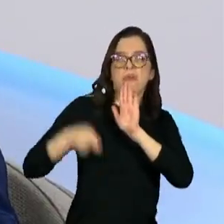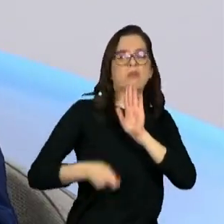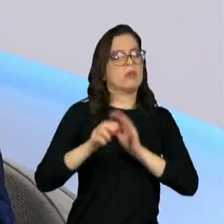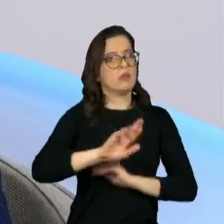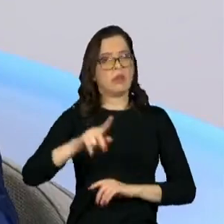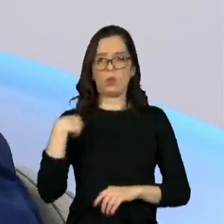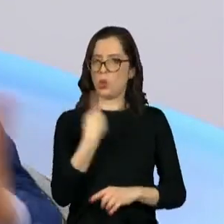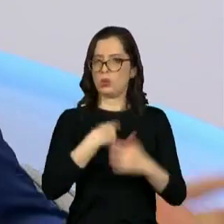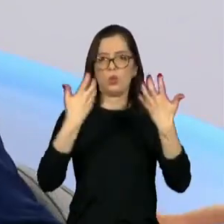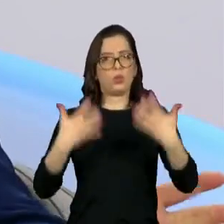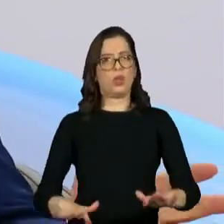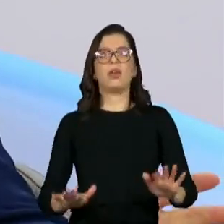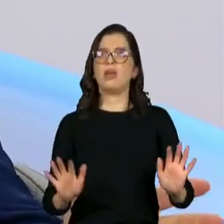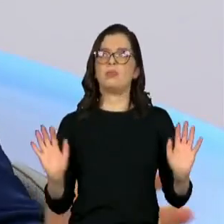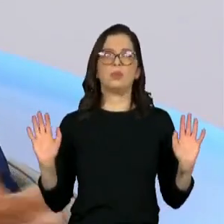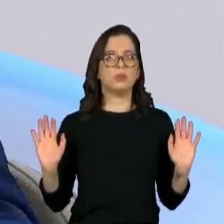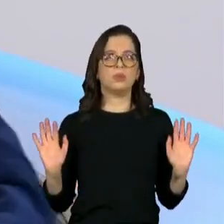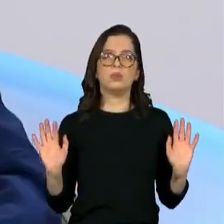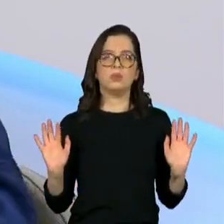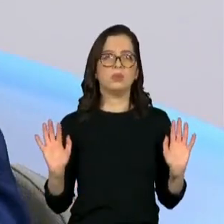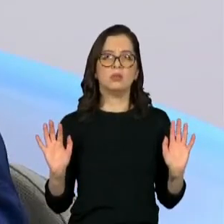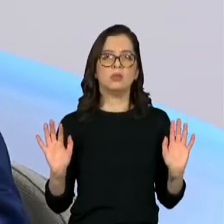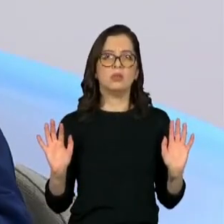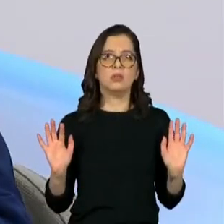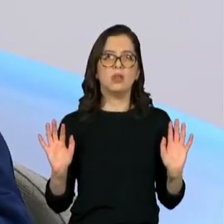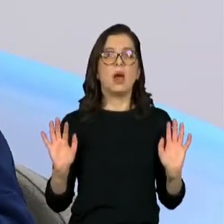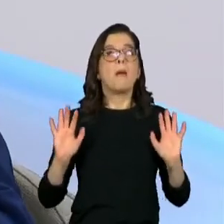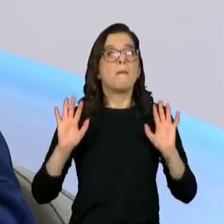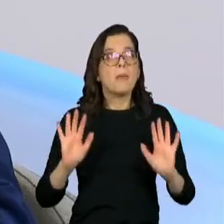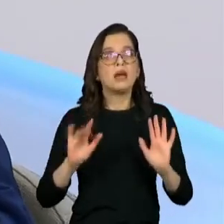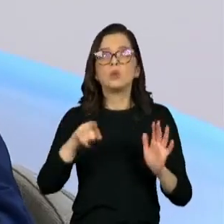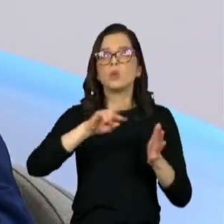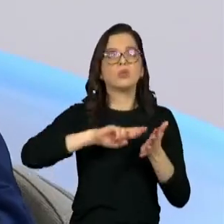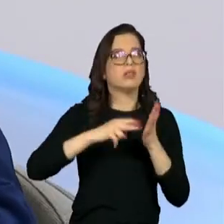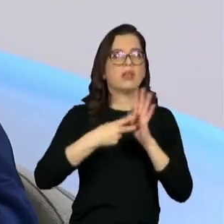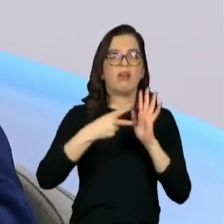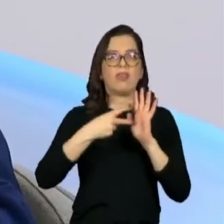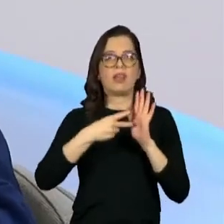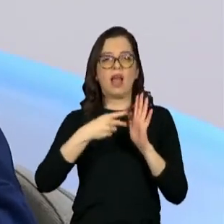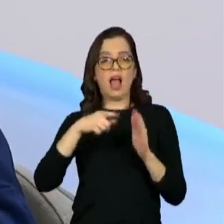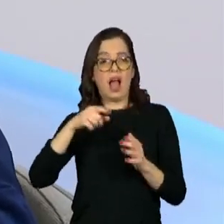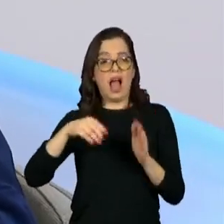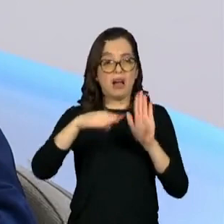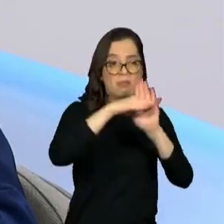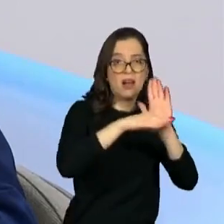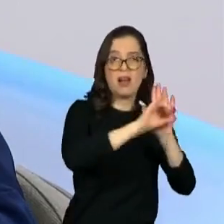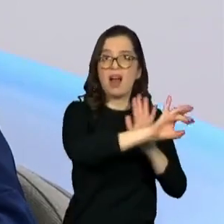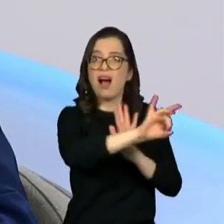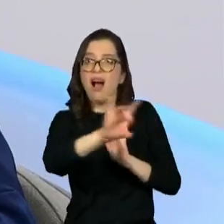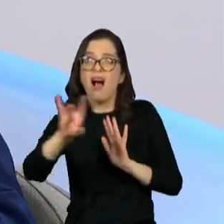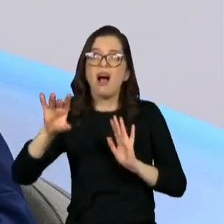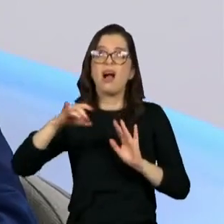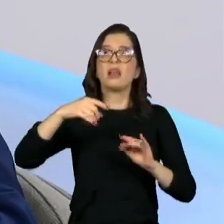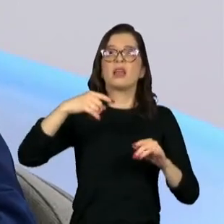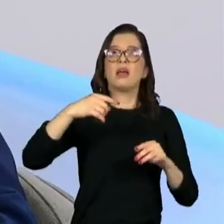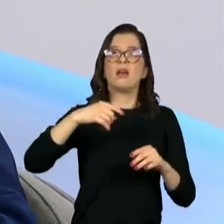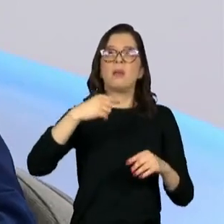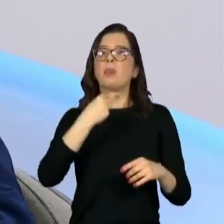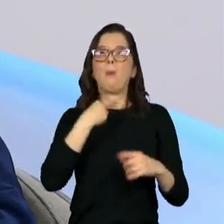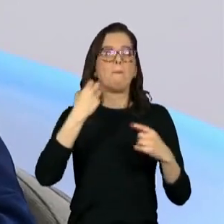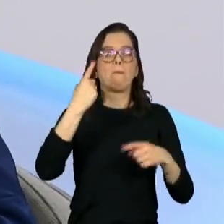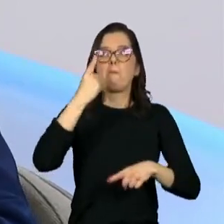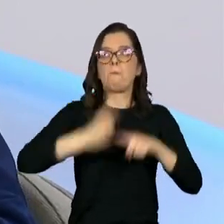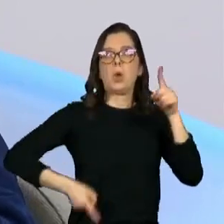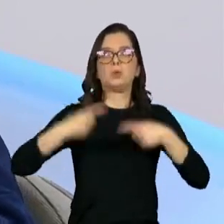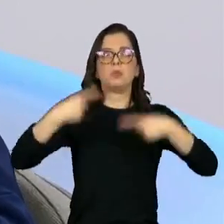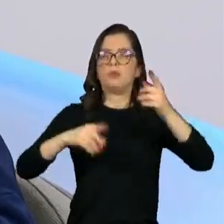indoctrination. Okay. We don't want that. But that does not mean that values should not be